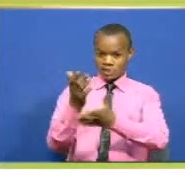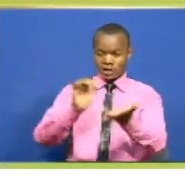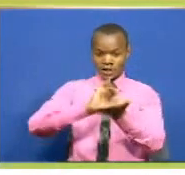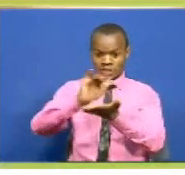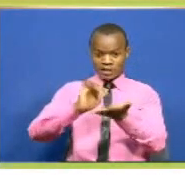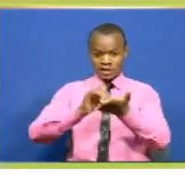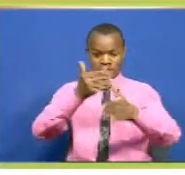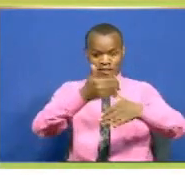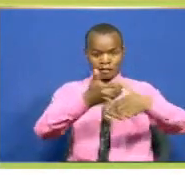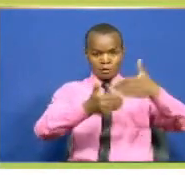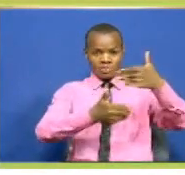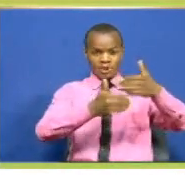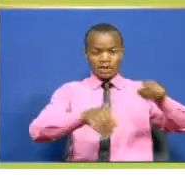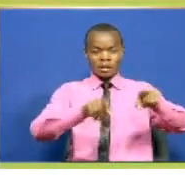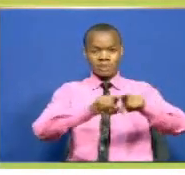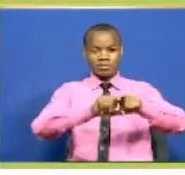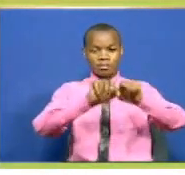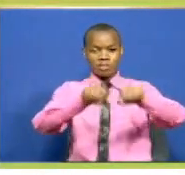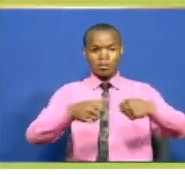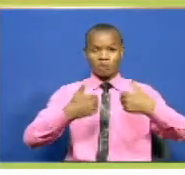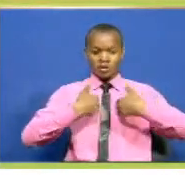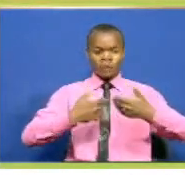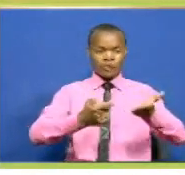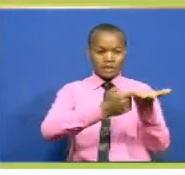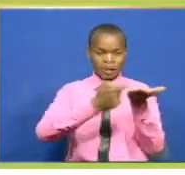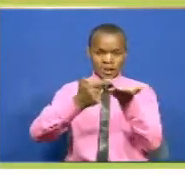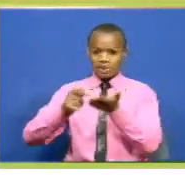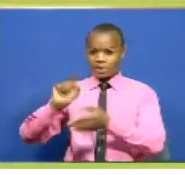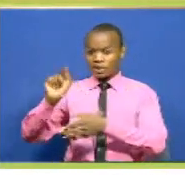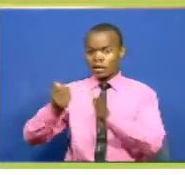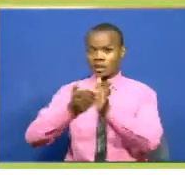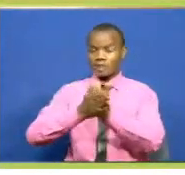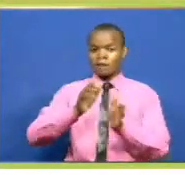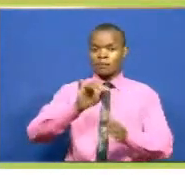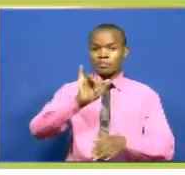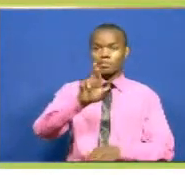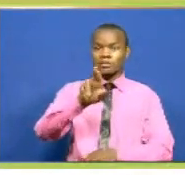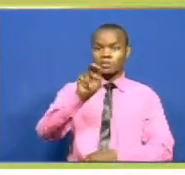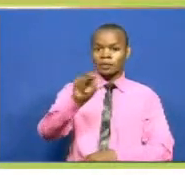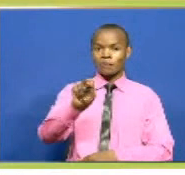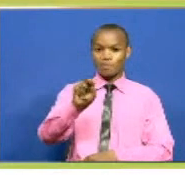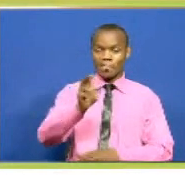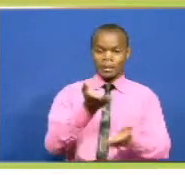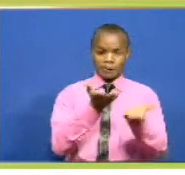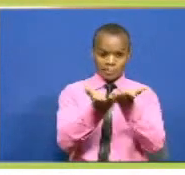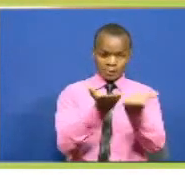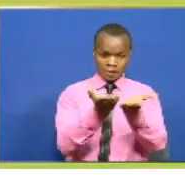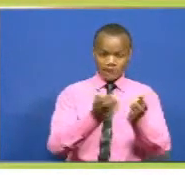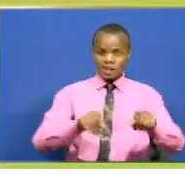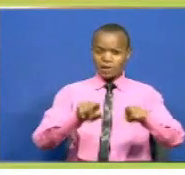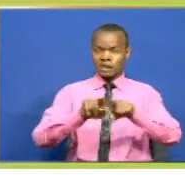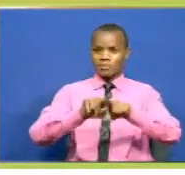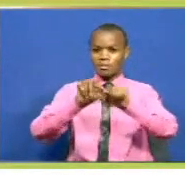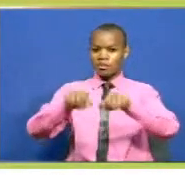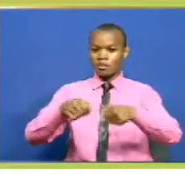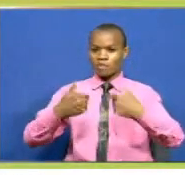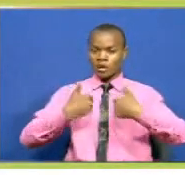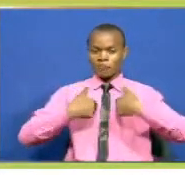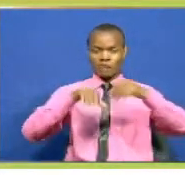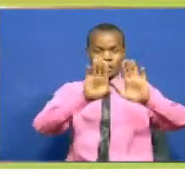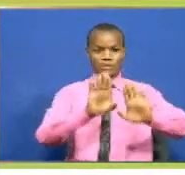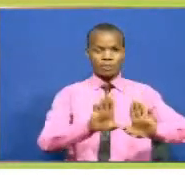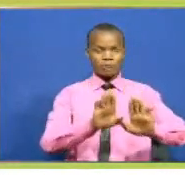following B2B meetings between Iranian and Kenyan enterprises become a turning point in bilateral